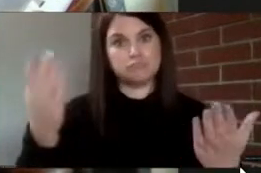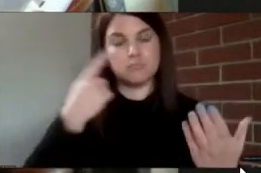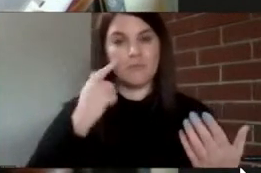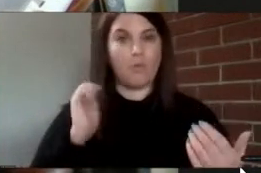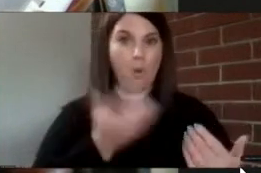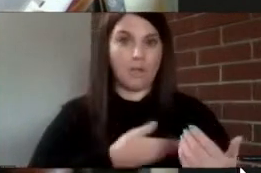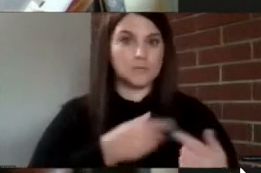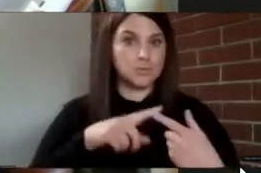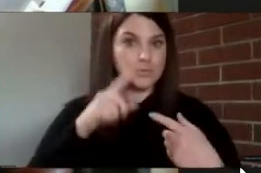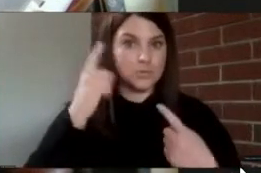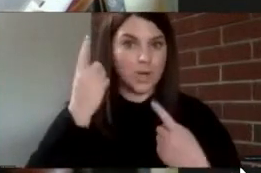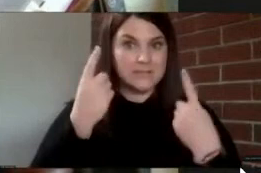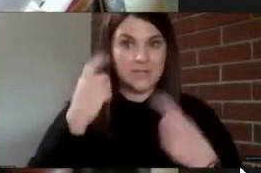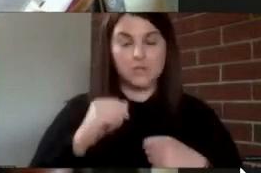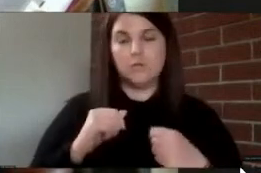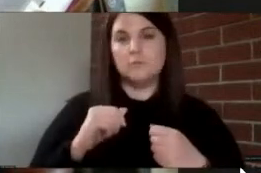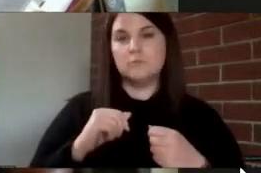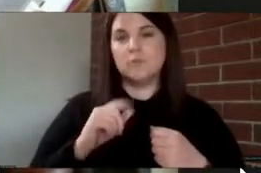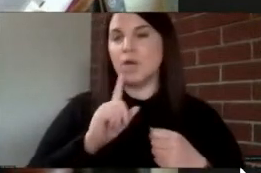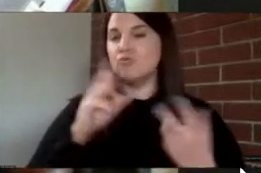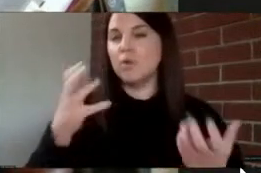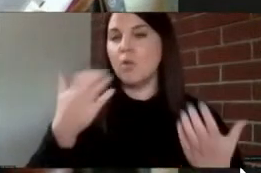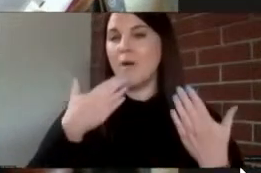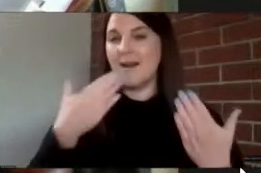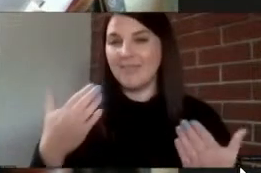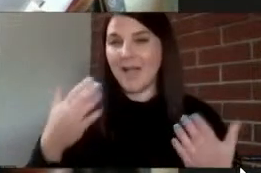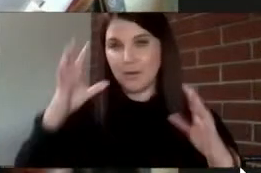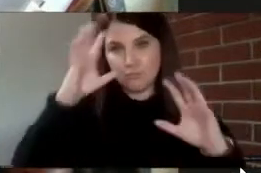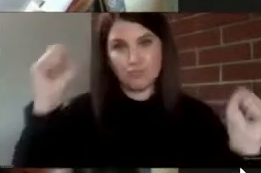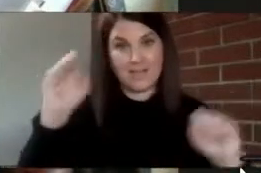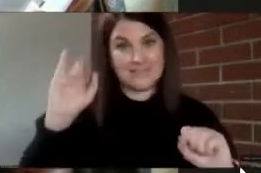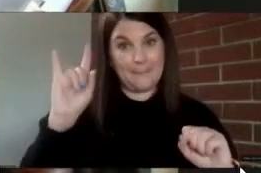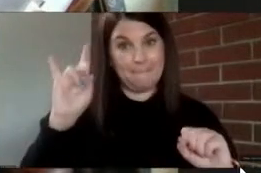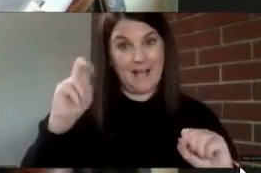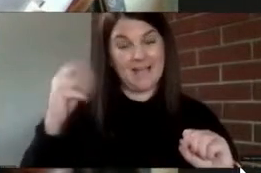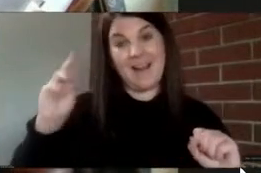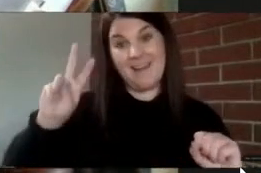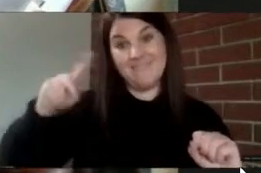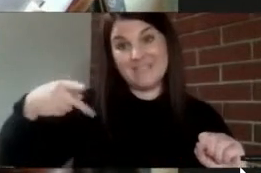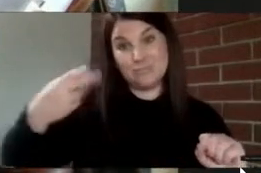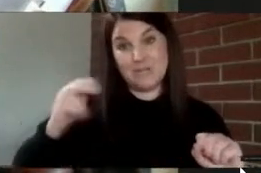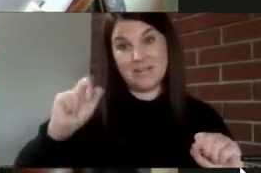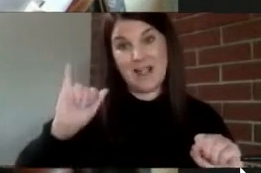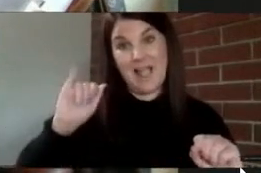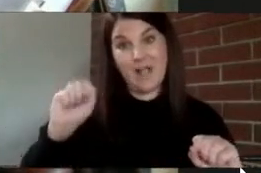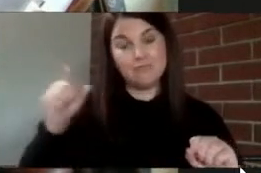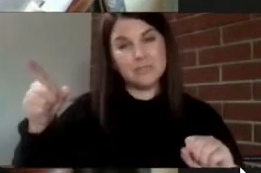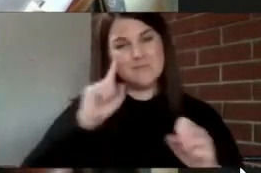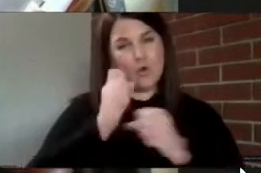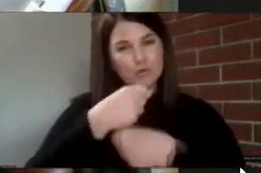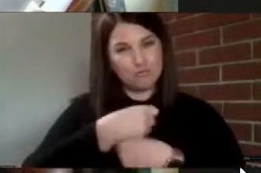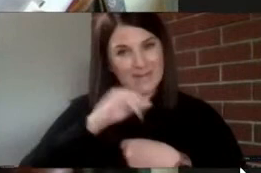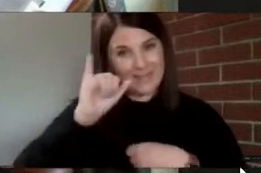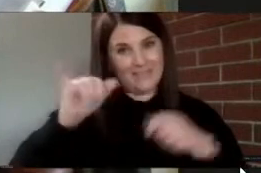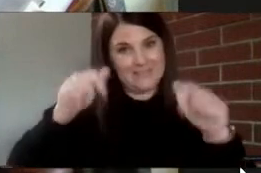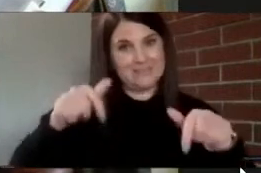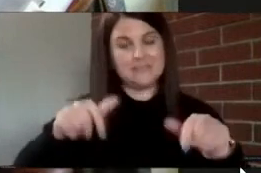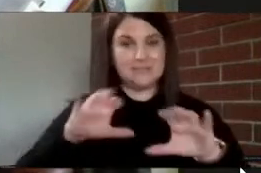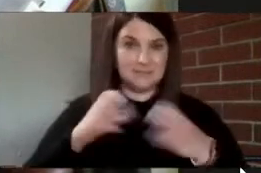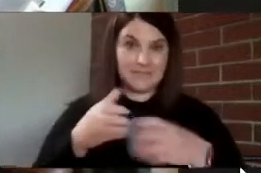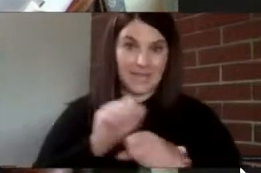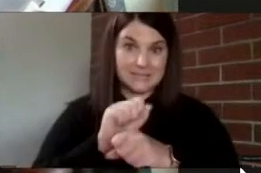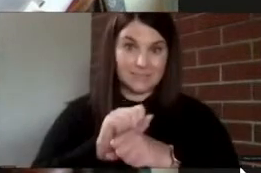consider. Also, I really want to thank President Biden and Vice President Harris for creating this task force, but